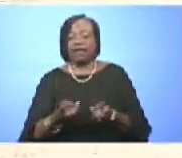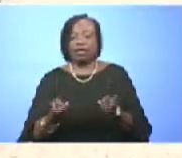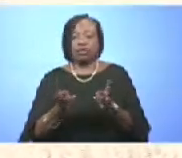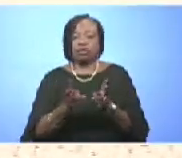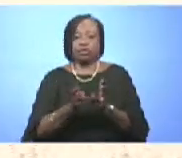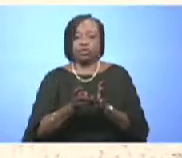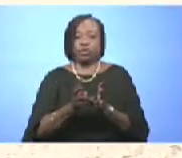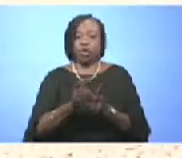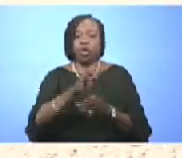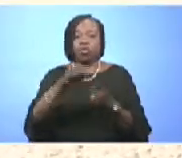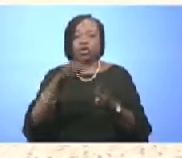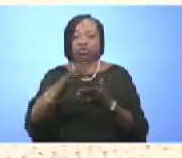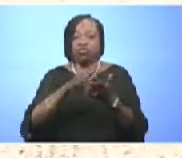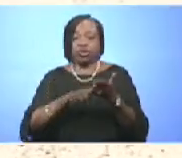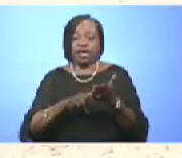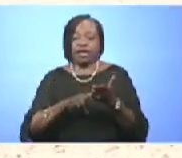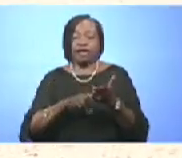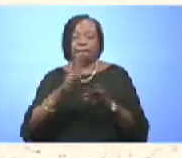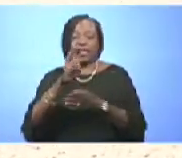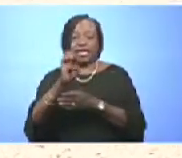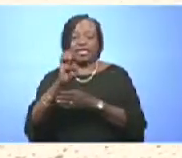Electricity Act, you're going to find that